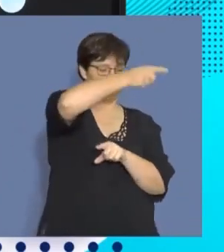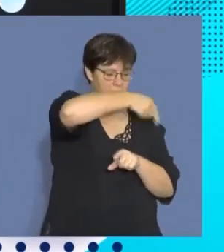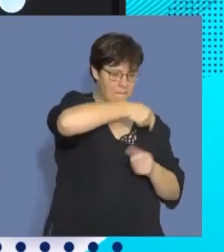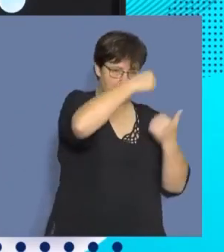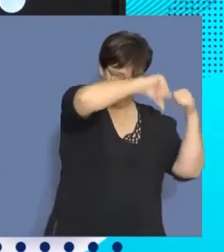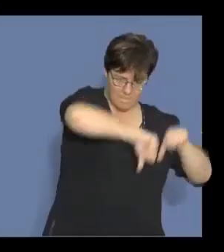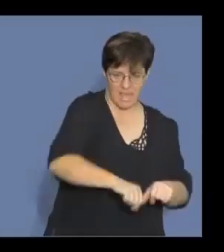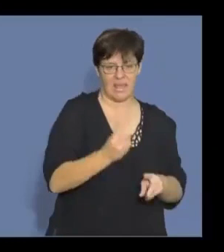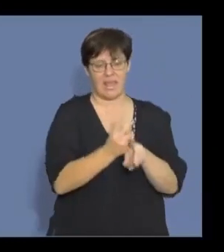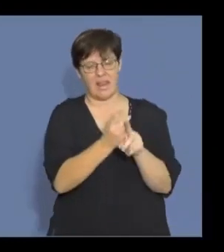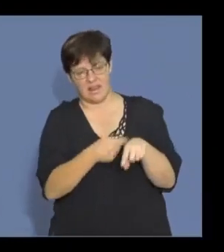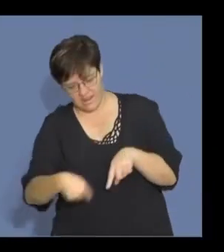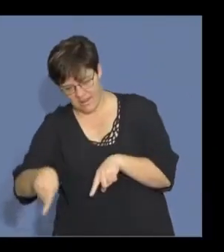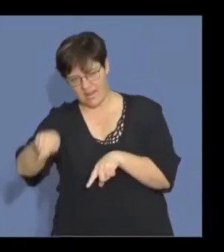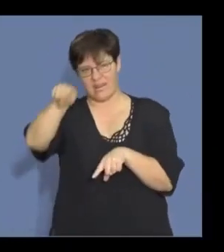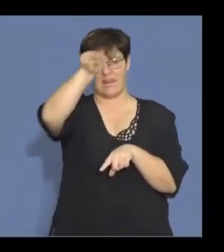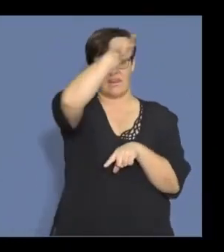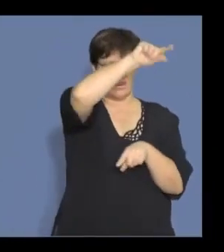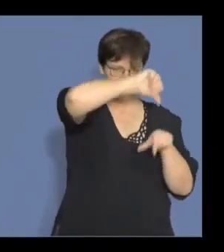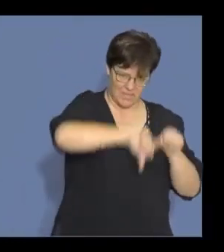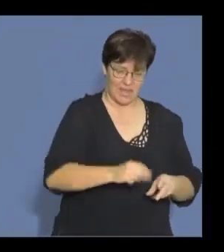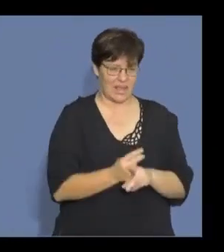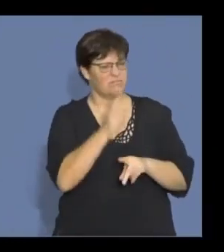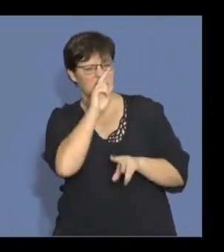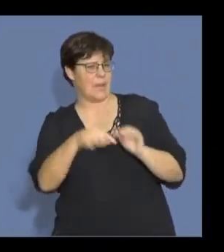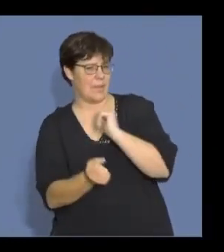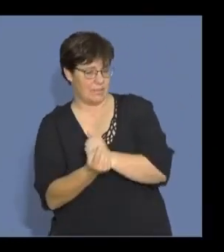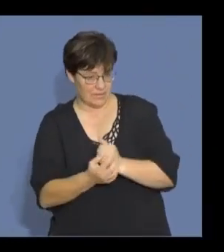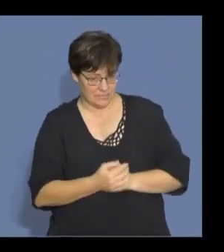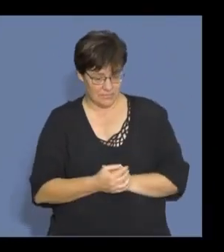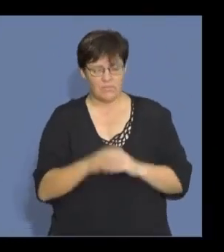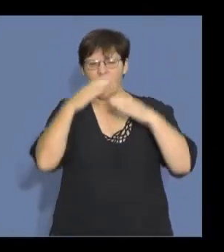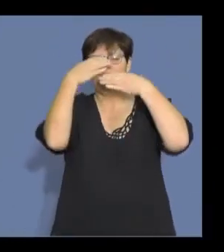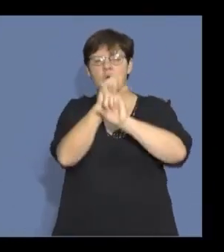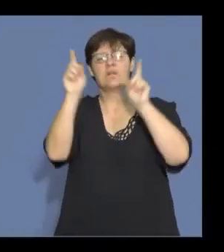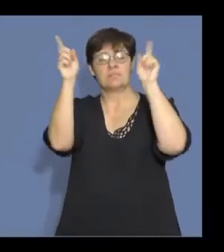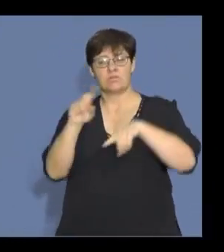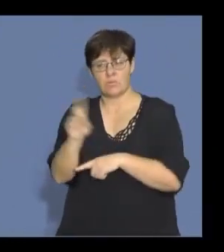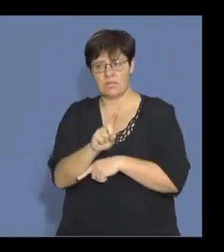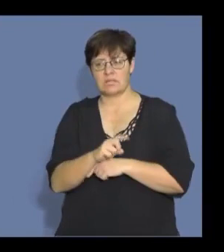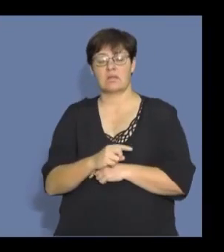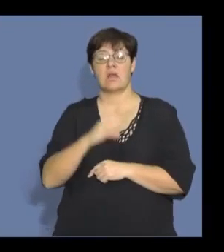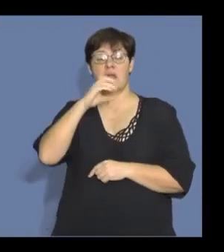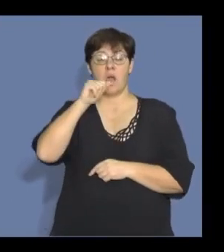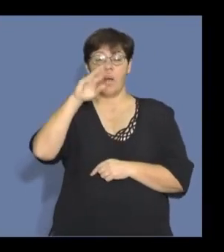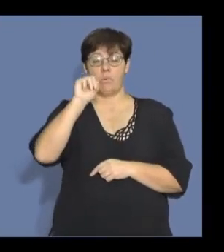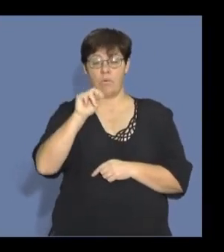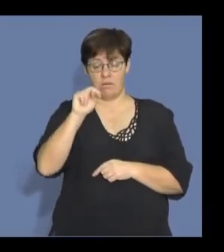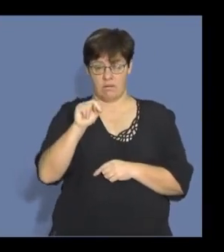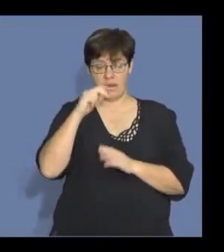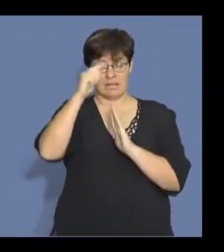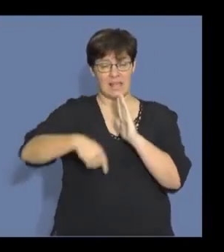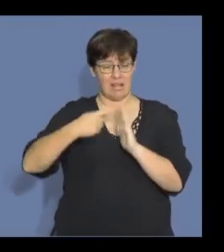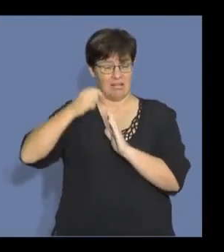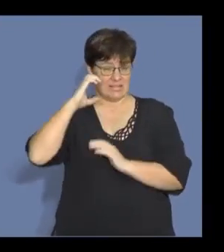environment. We're going to pay special emphasis to carbon cycle, which we've done in the past, but